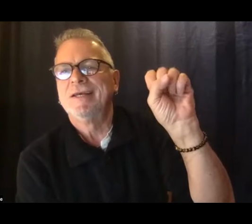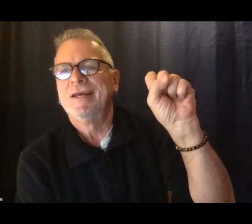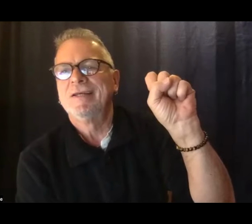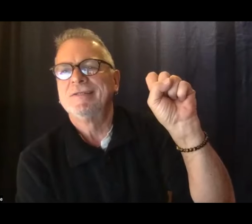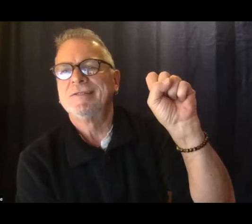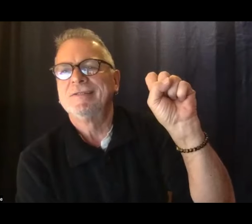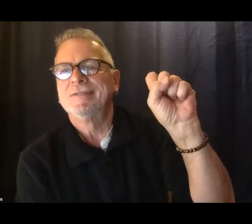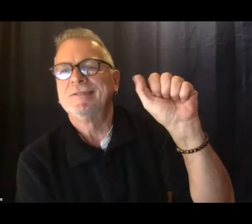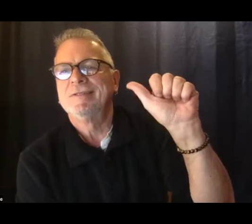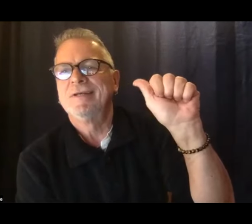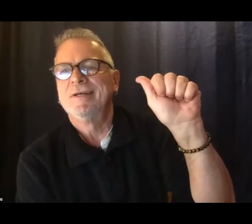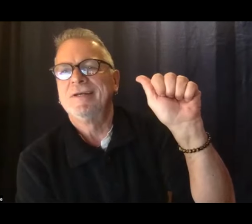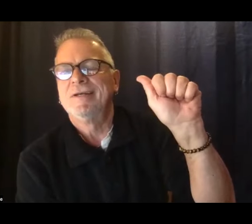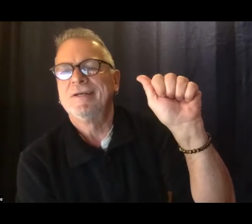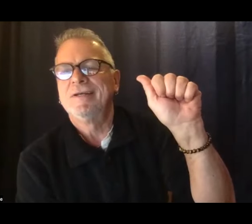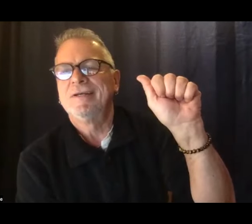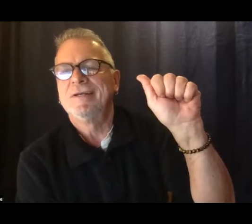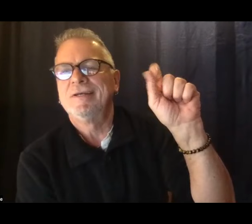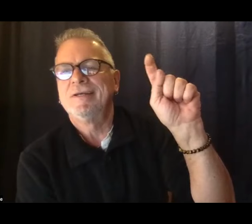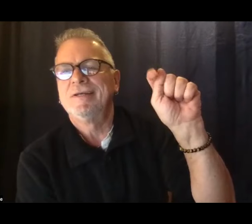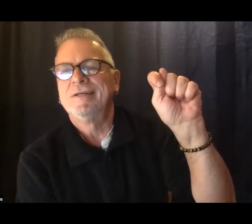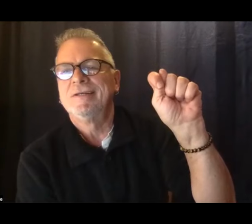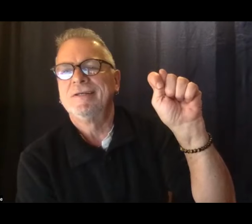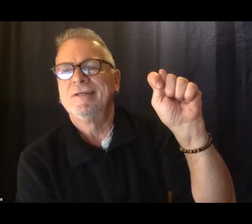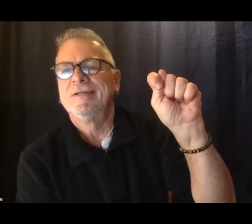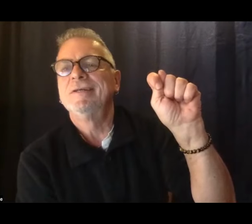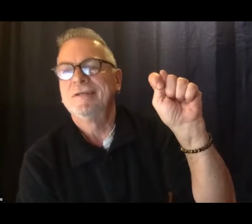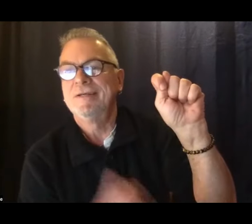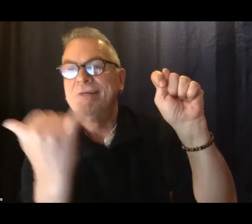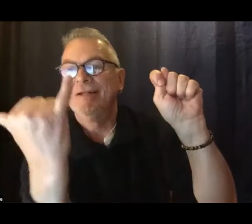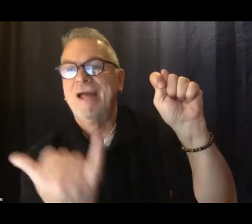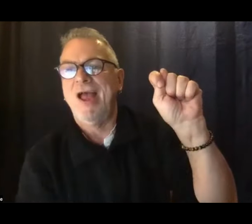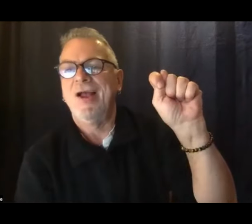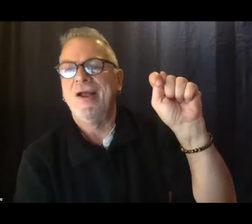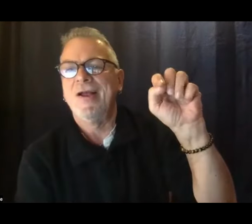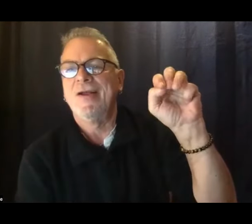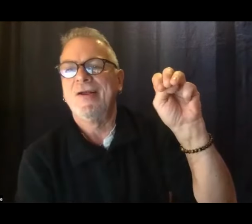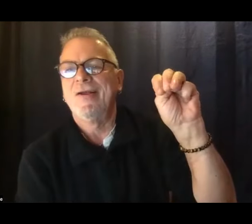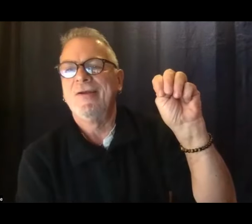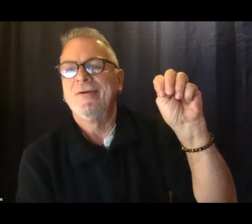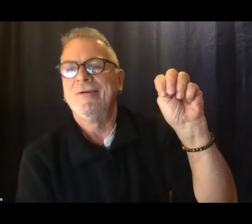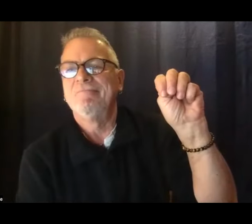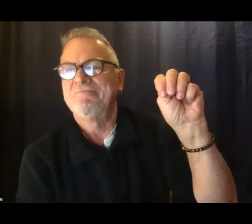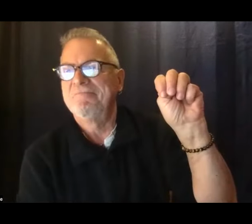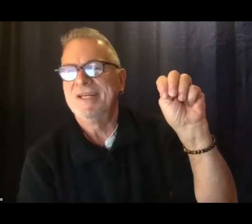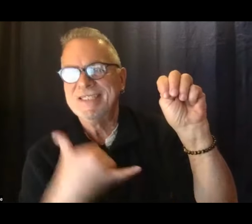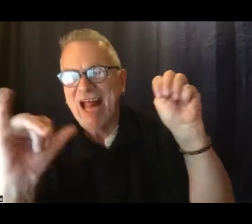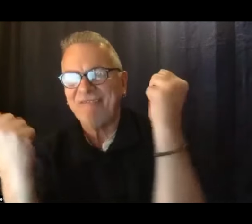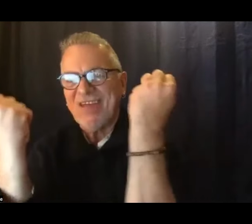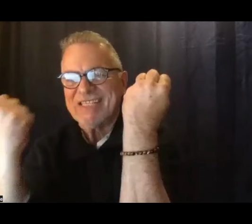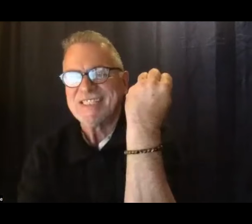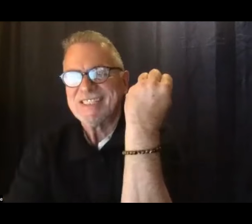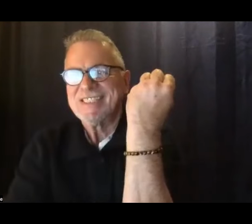T. We've got the E, just a short extension. S, A, T. And now